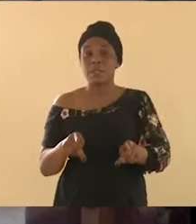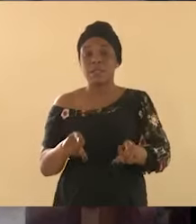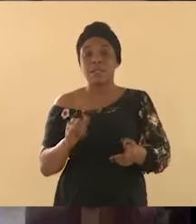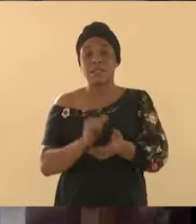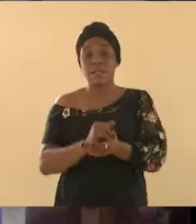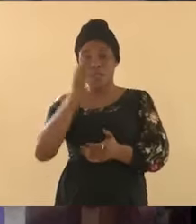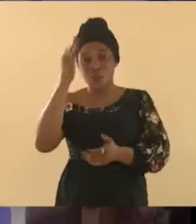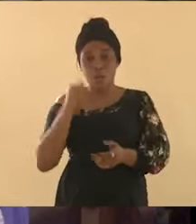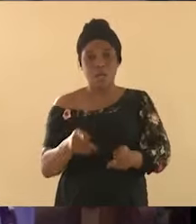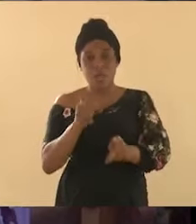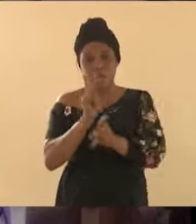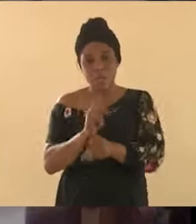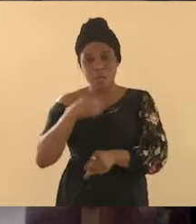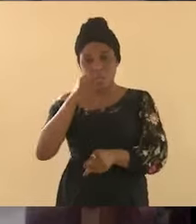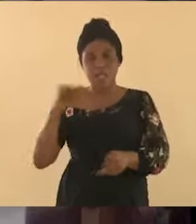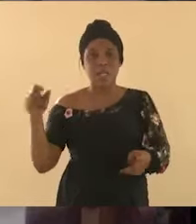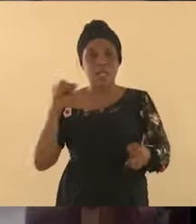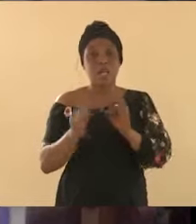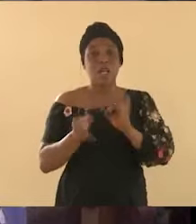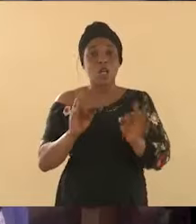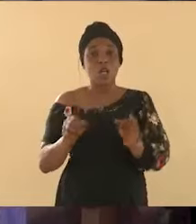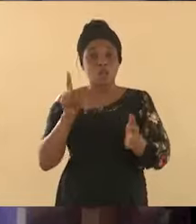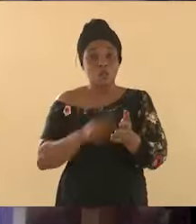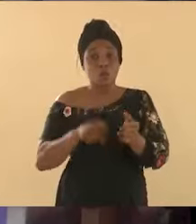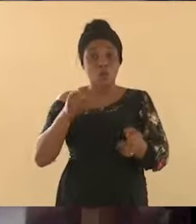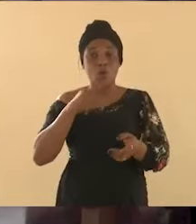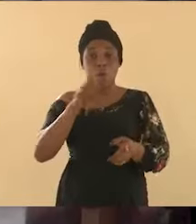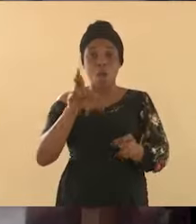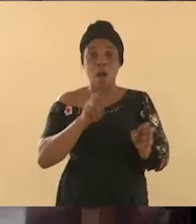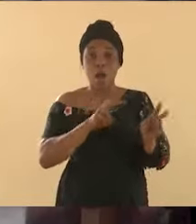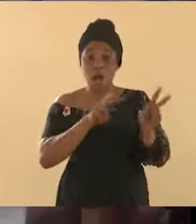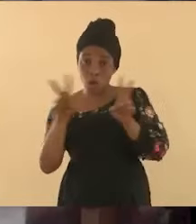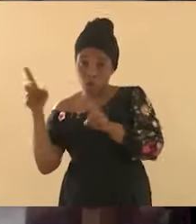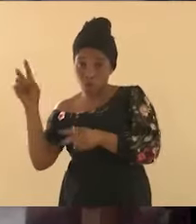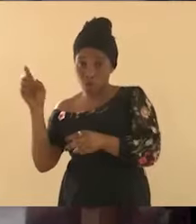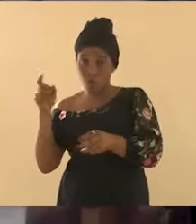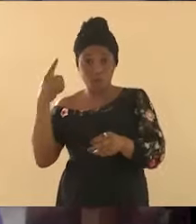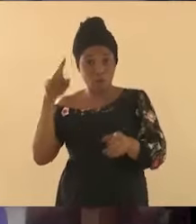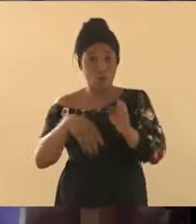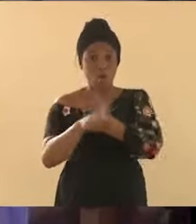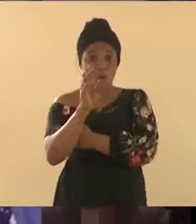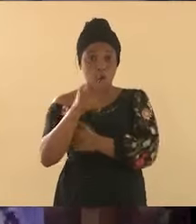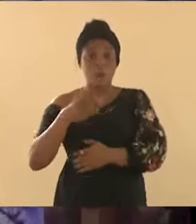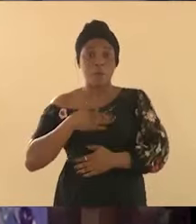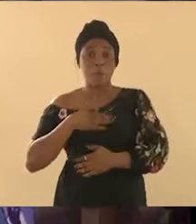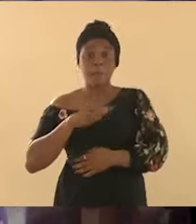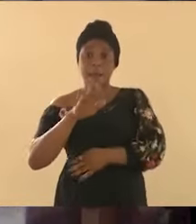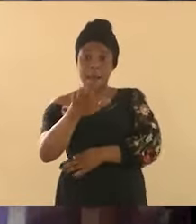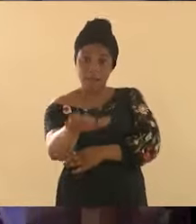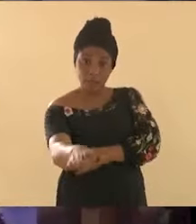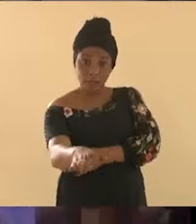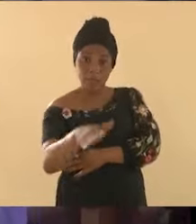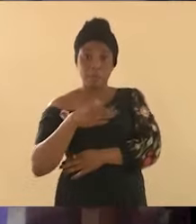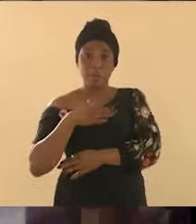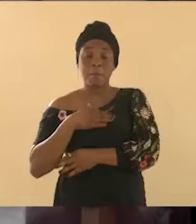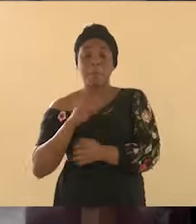is stuck. And that's why we keep saying that if what you are looking for, God for, my